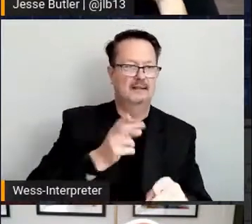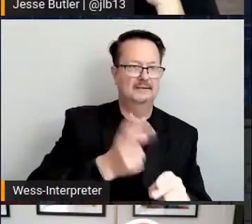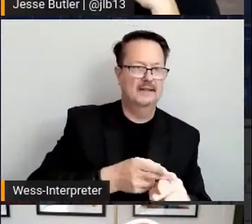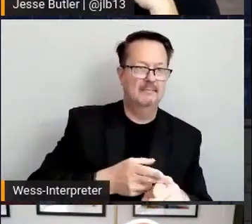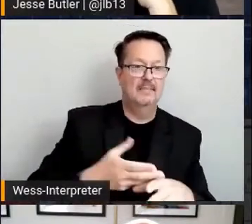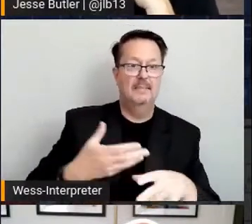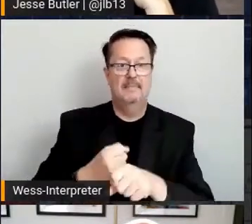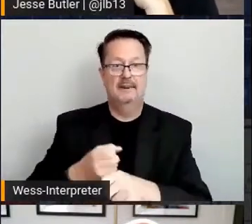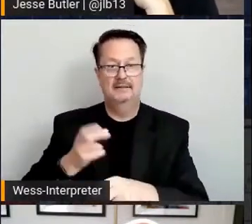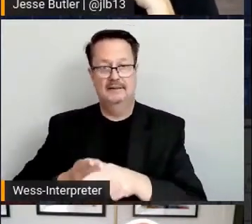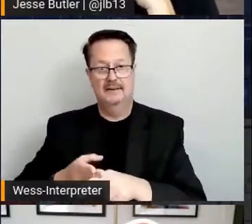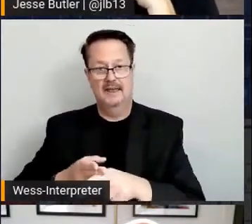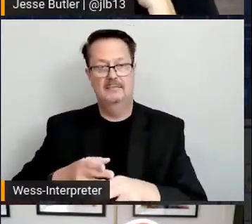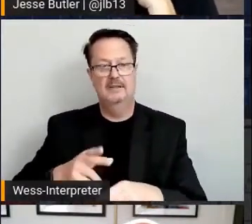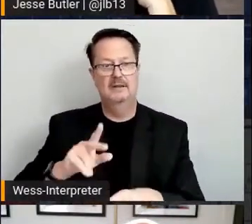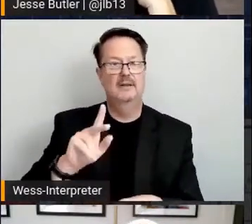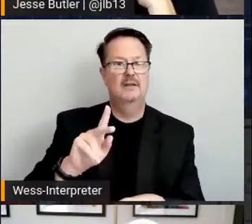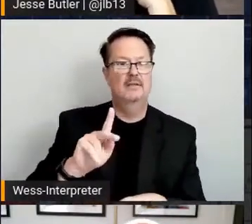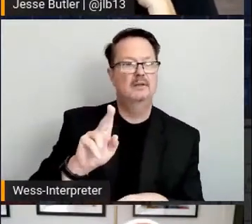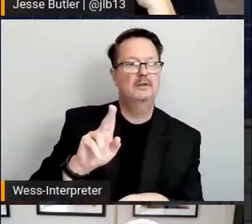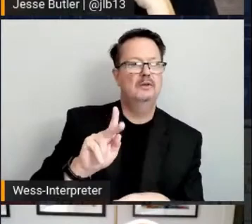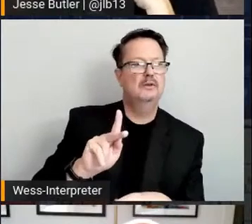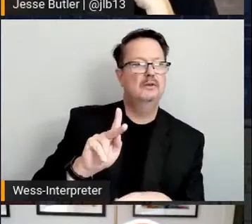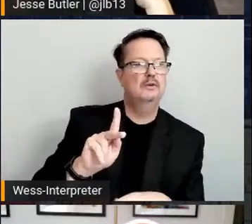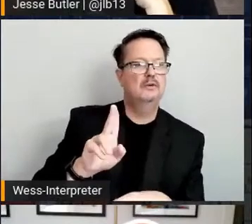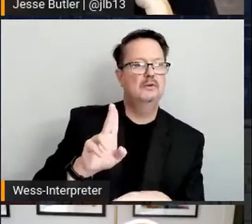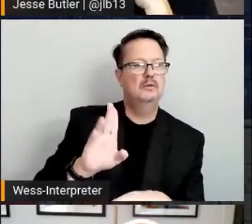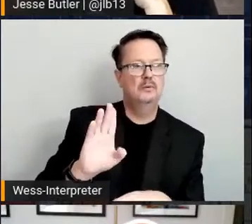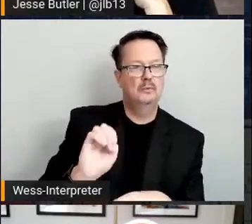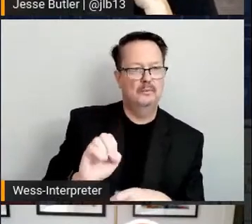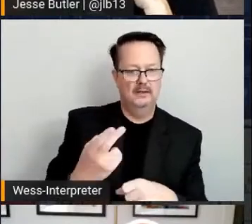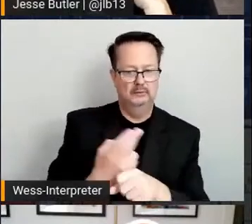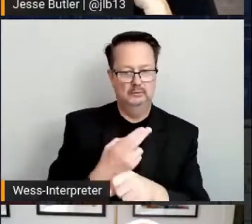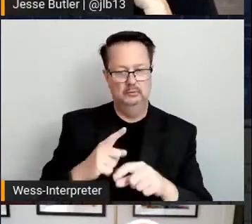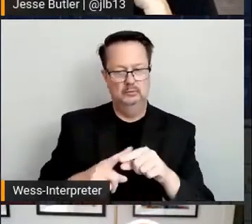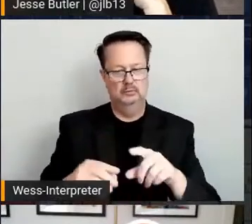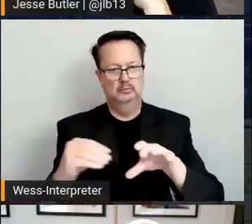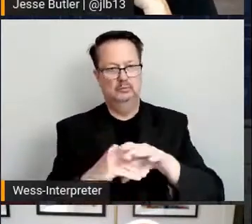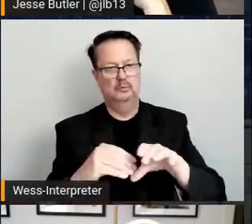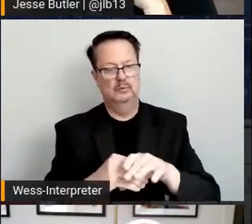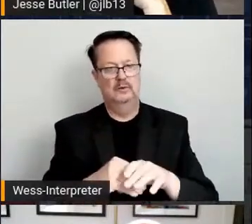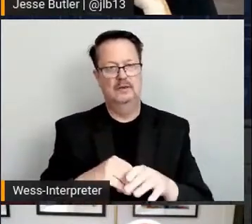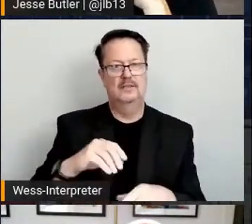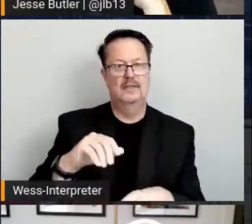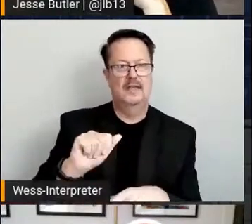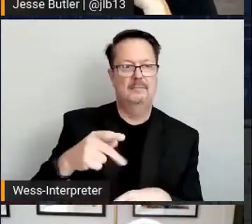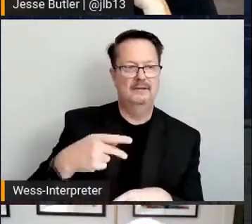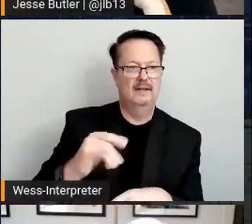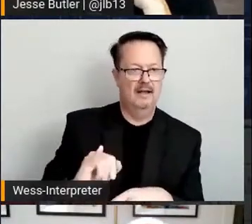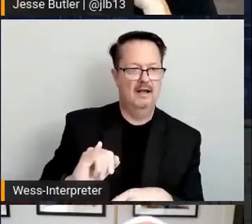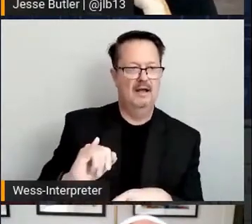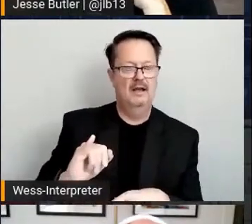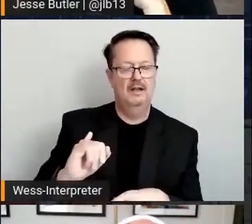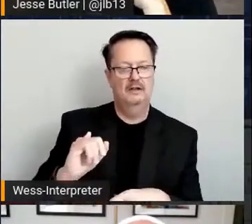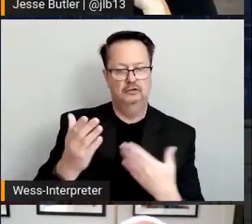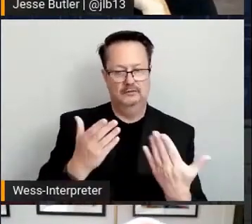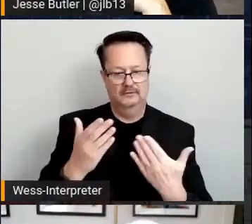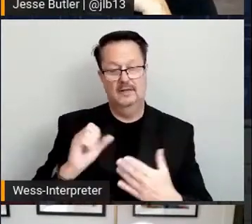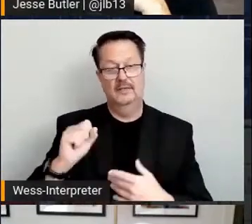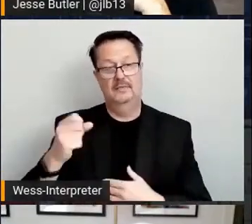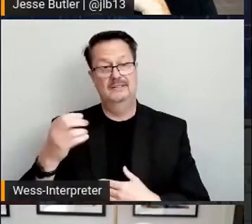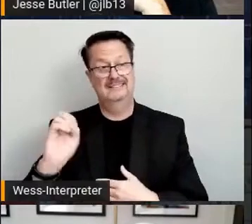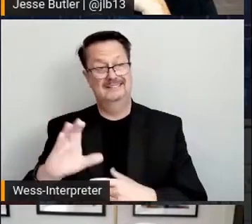the Kubernetes name that is used to store an object in etcd or the API server. And the spec name is the name used by